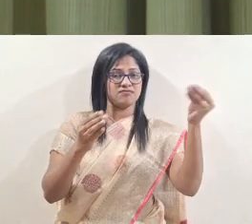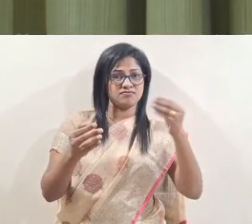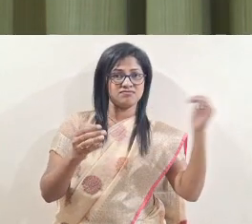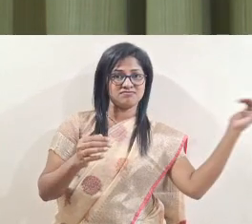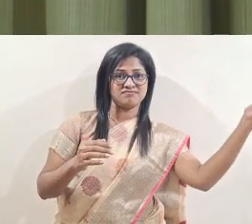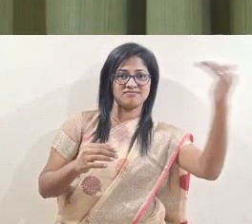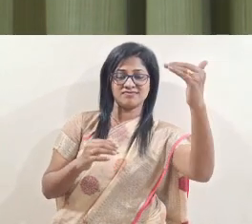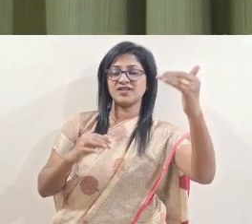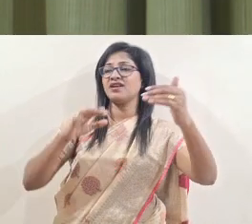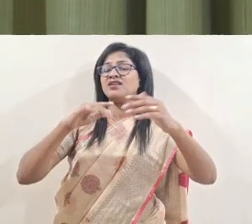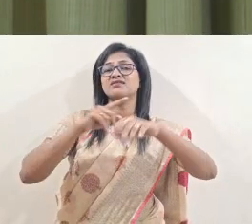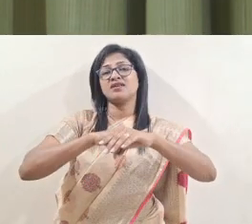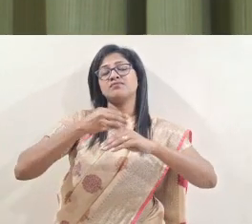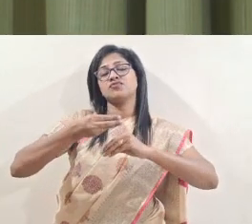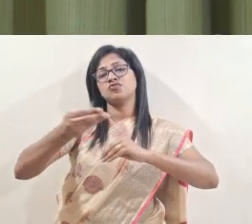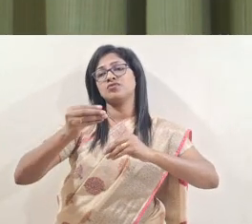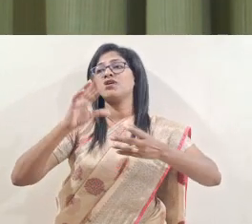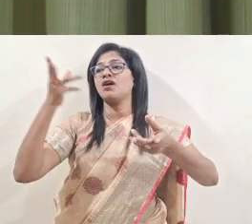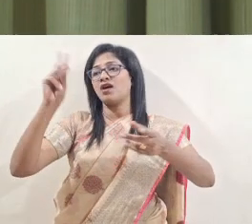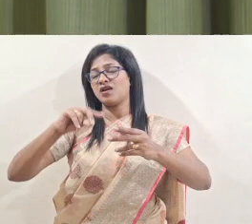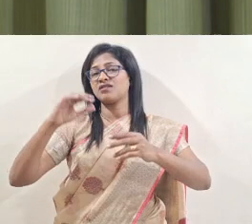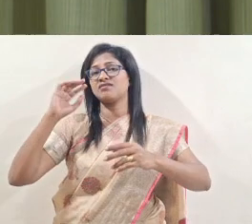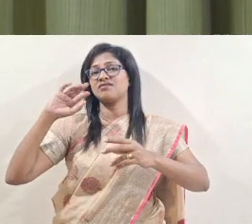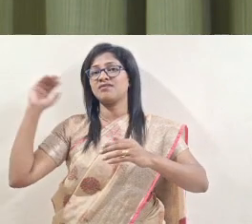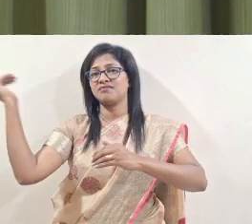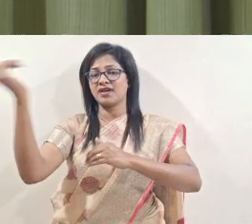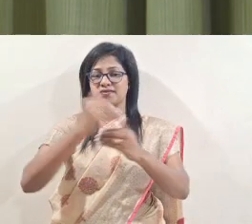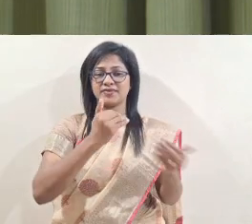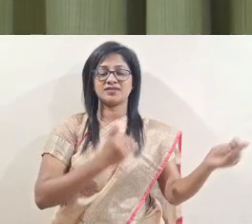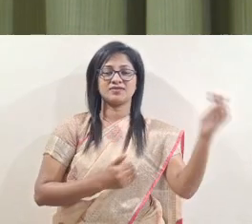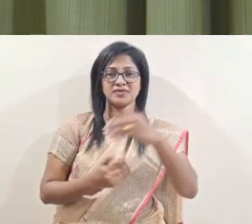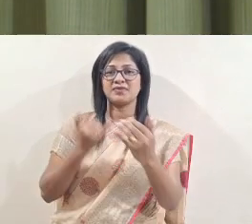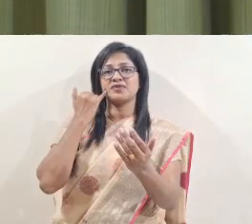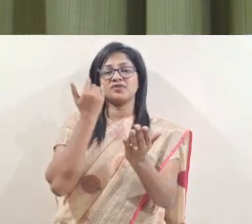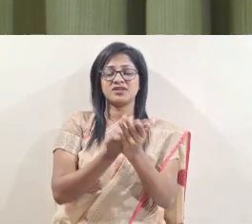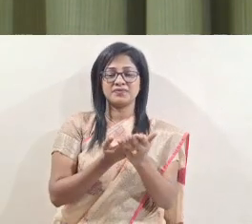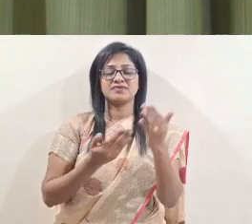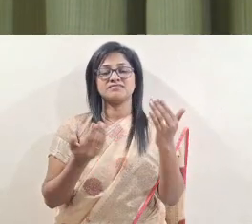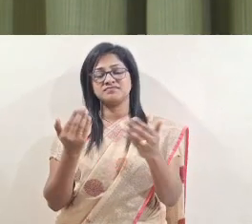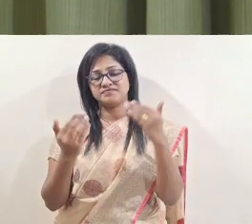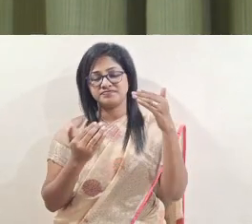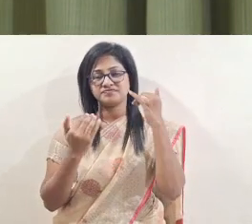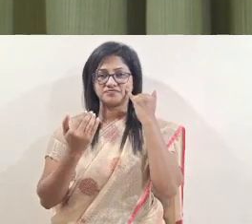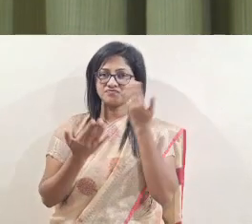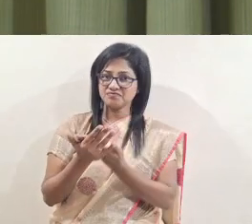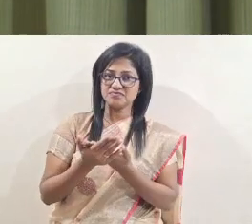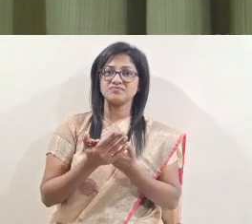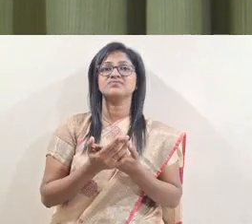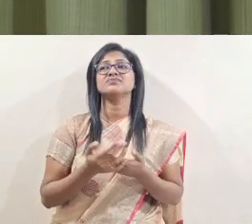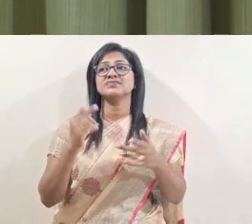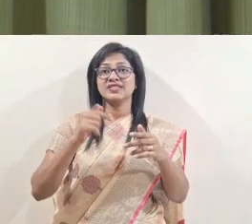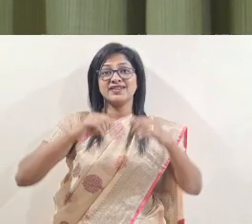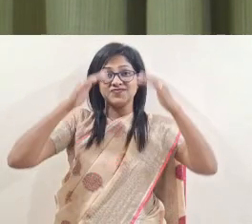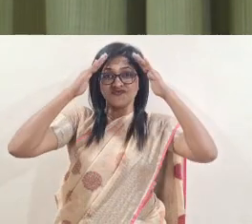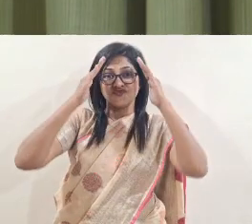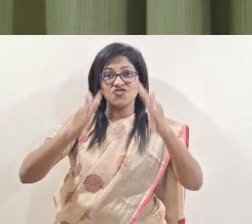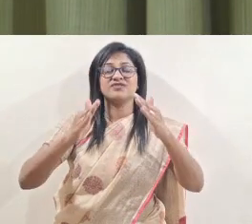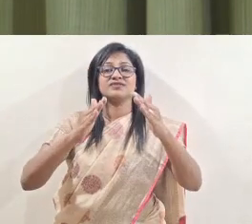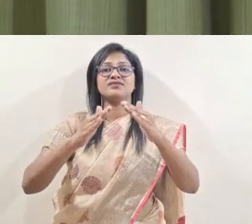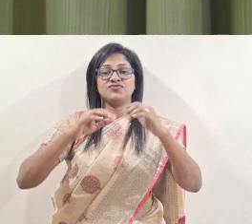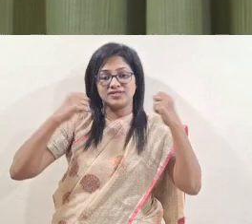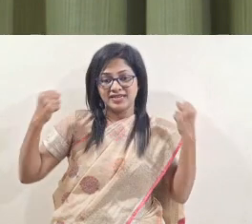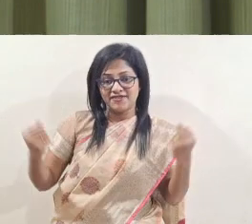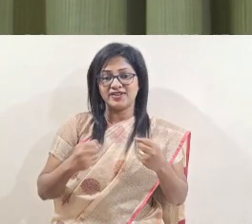is coming, recommendation is coming, bypass after bypass. Therefore, we need a concerted effort for scientific planning.